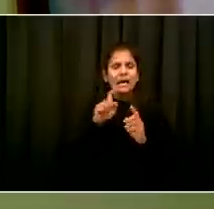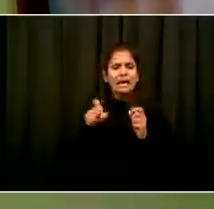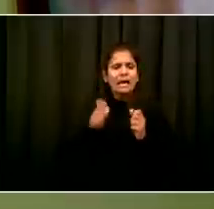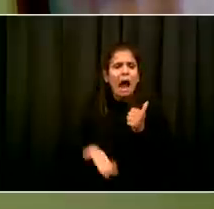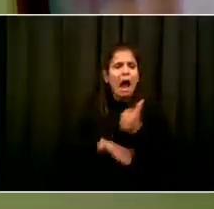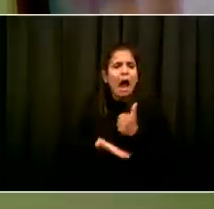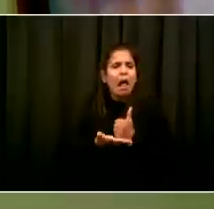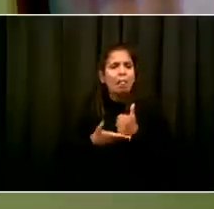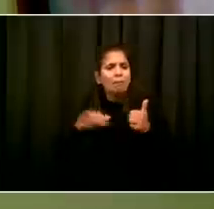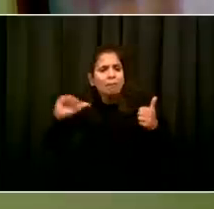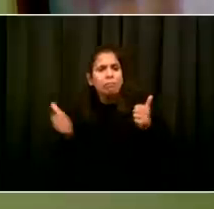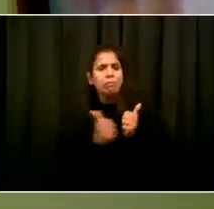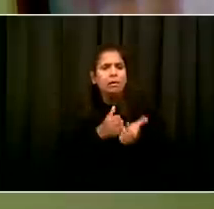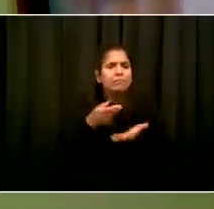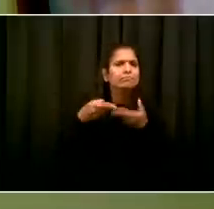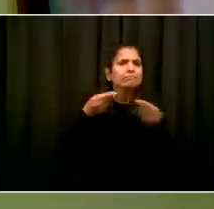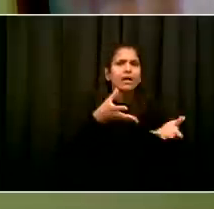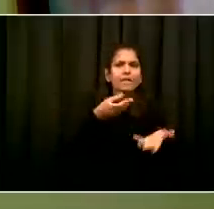Dr. Choksi?